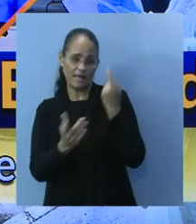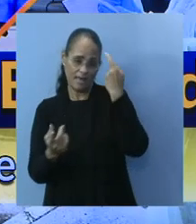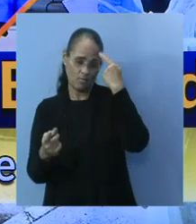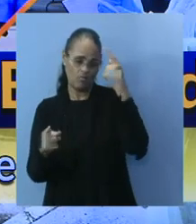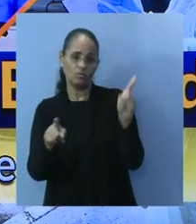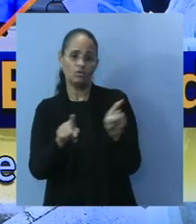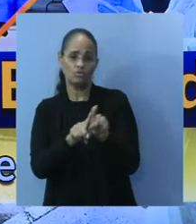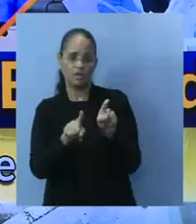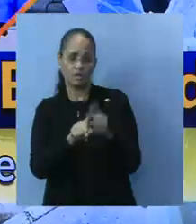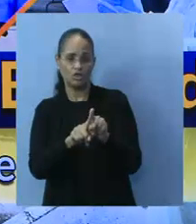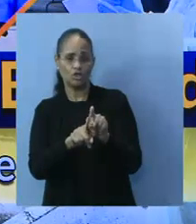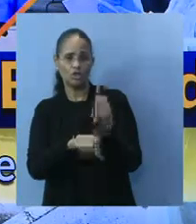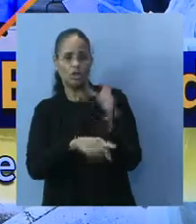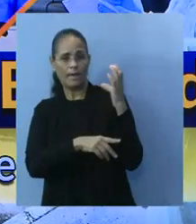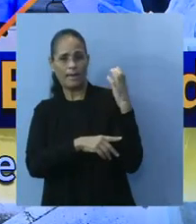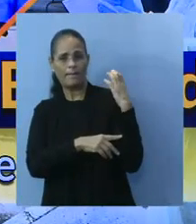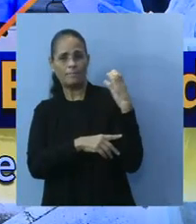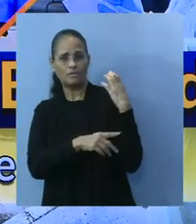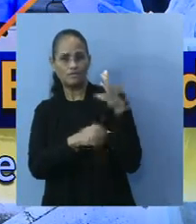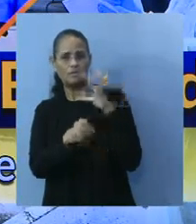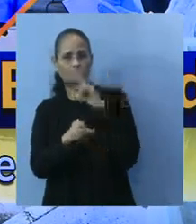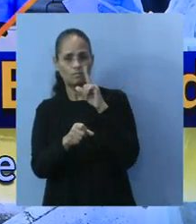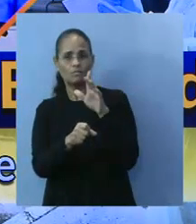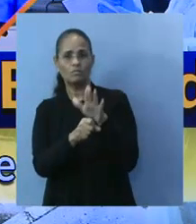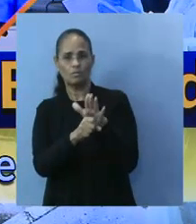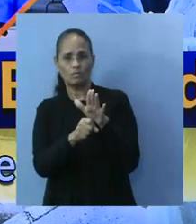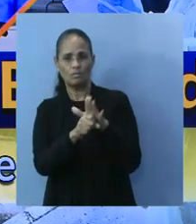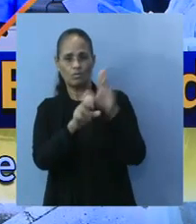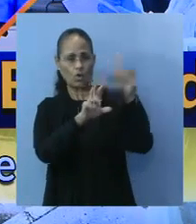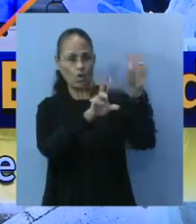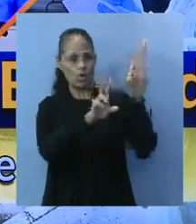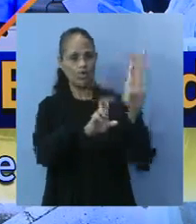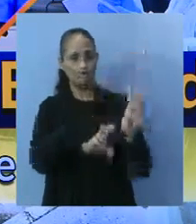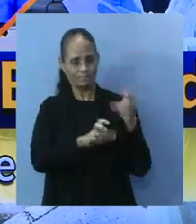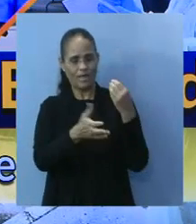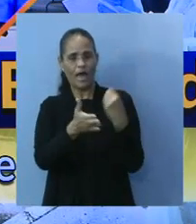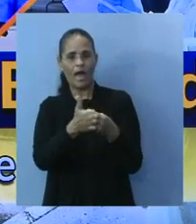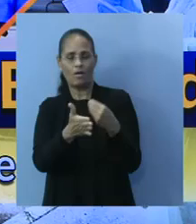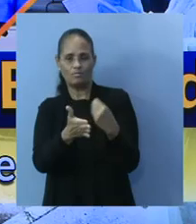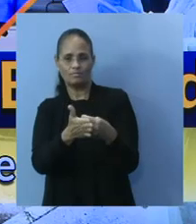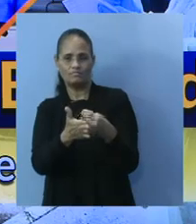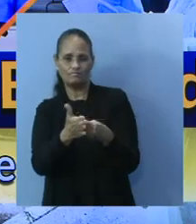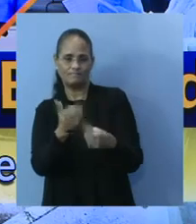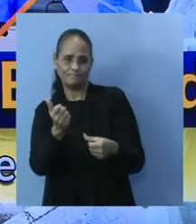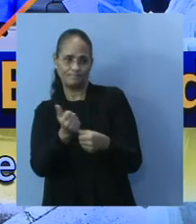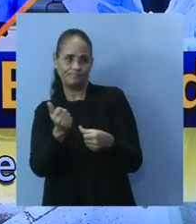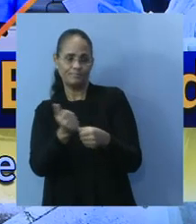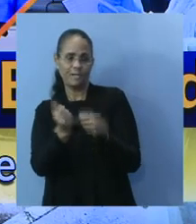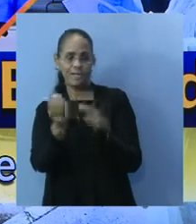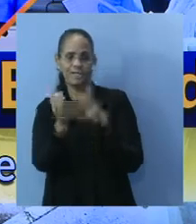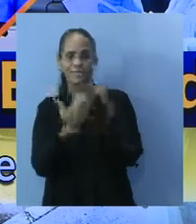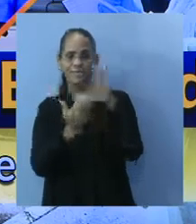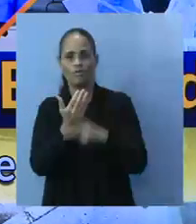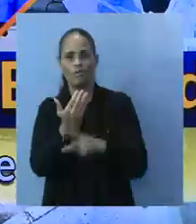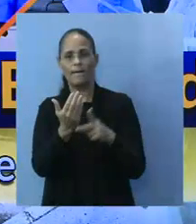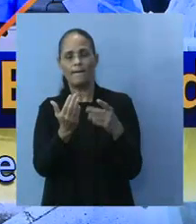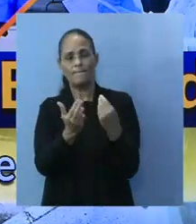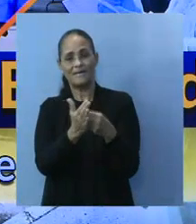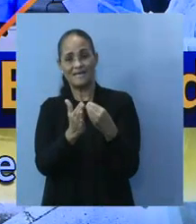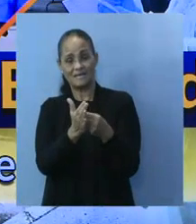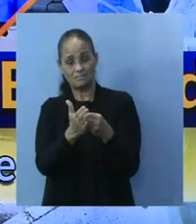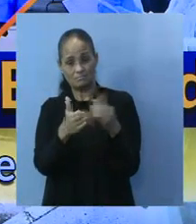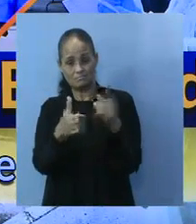use capital stimulus in order to help our economy. The economic stimulus program is consisting